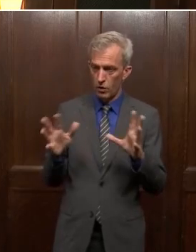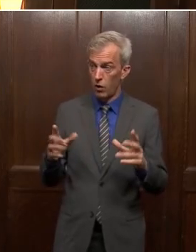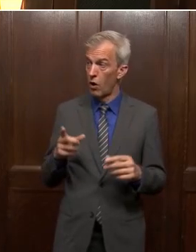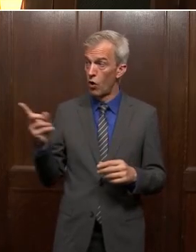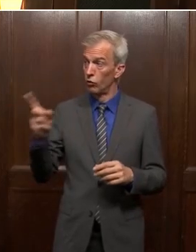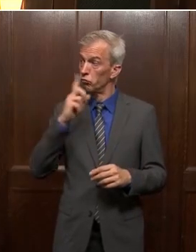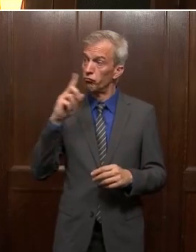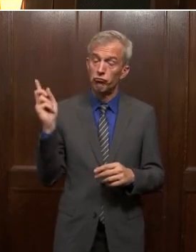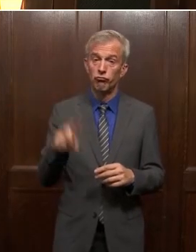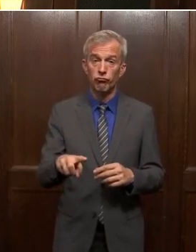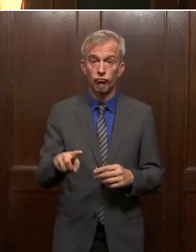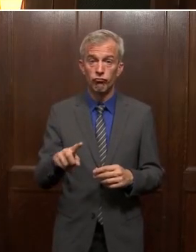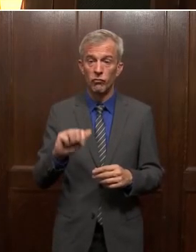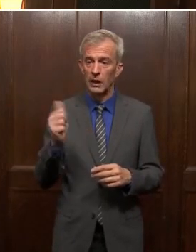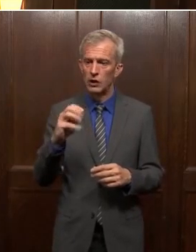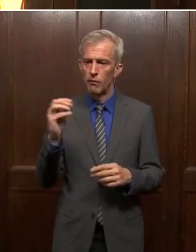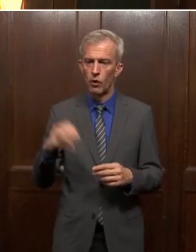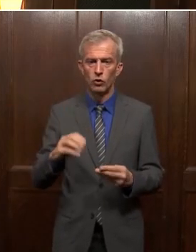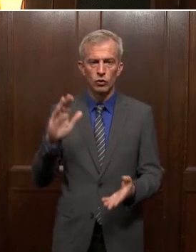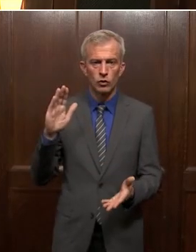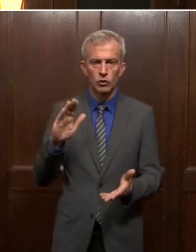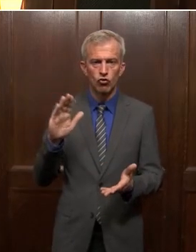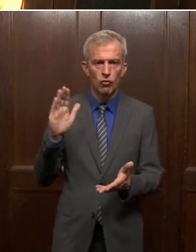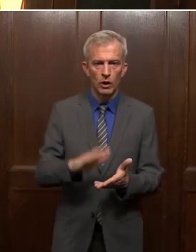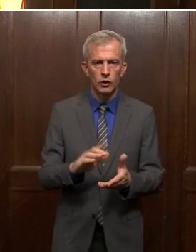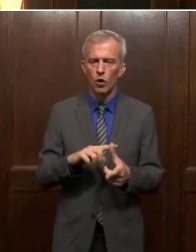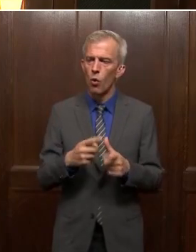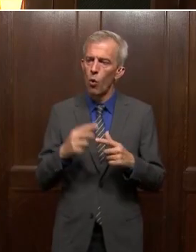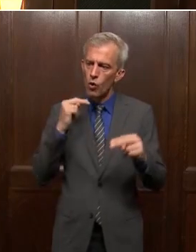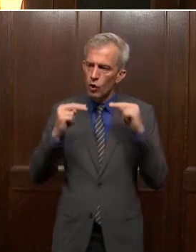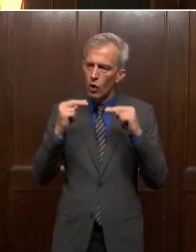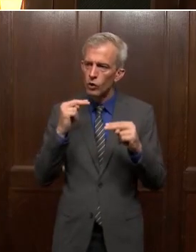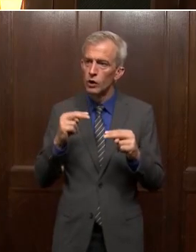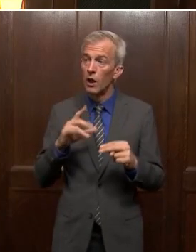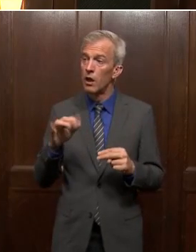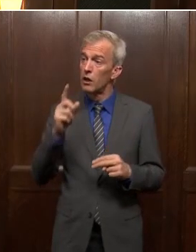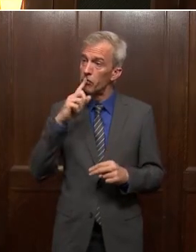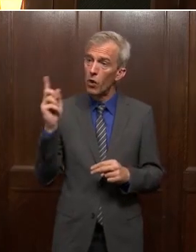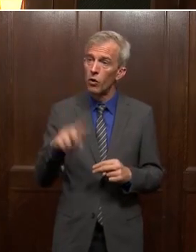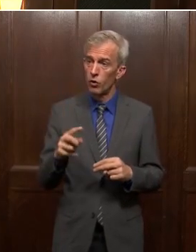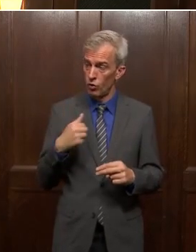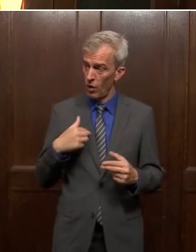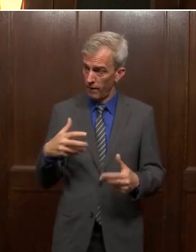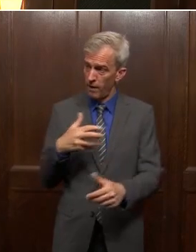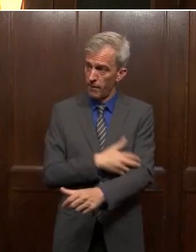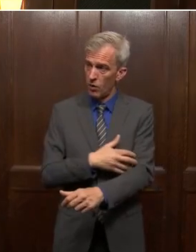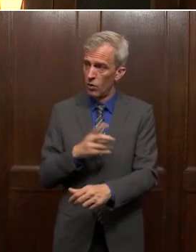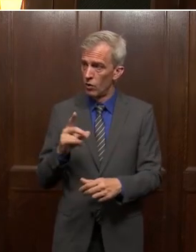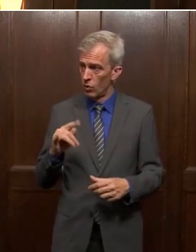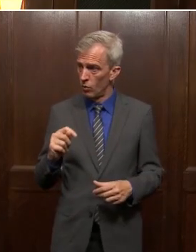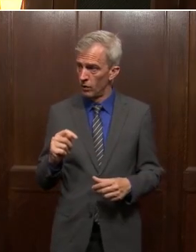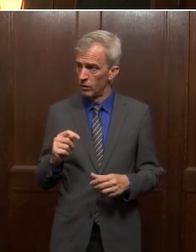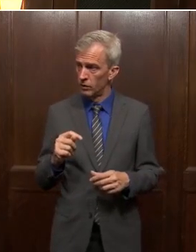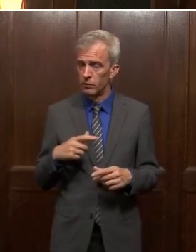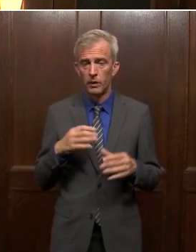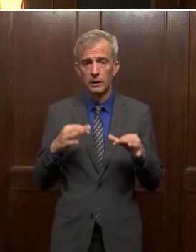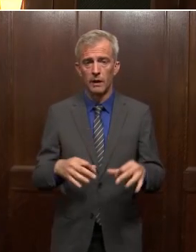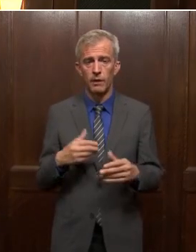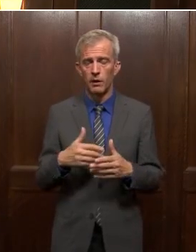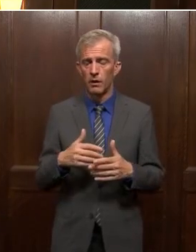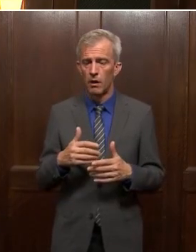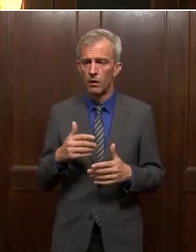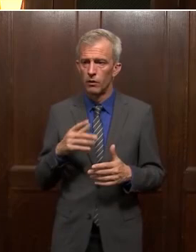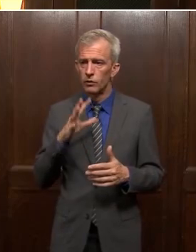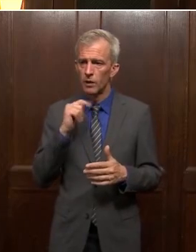so, what powers do you have to do that, to impose furloughs? On the budget that you released